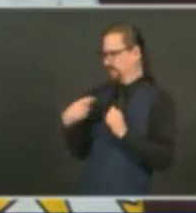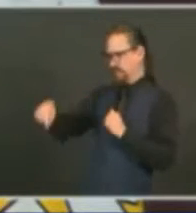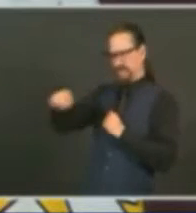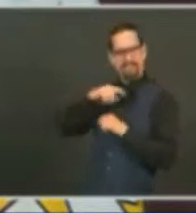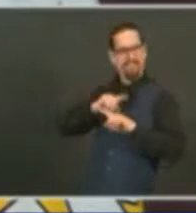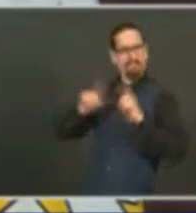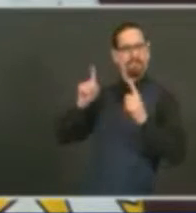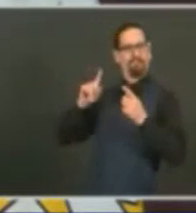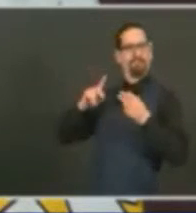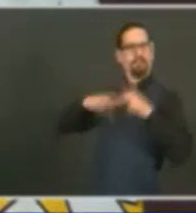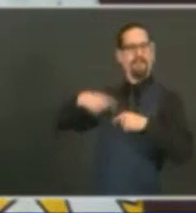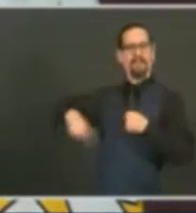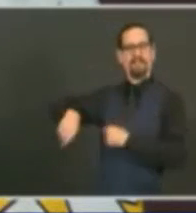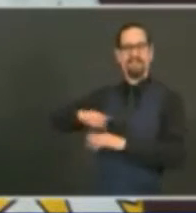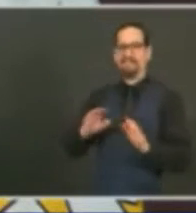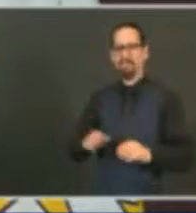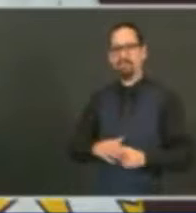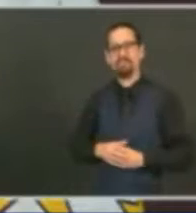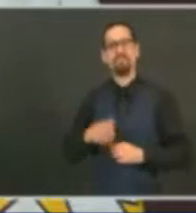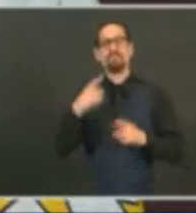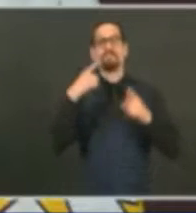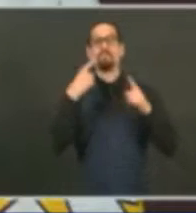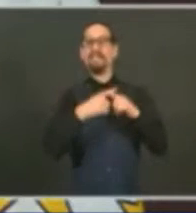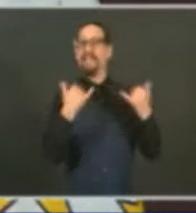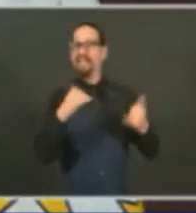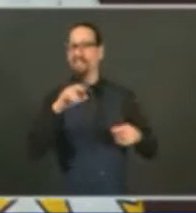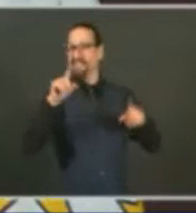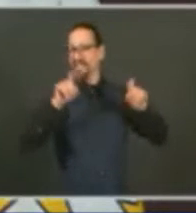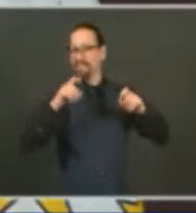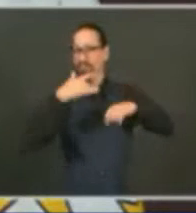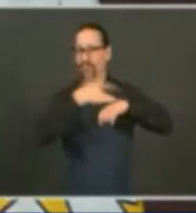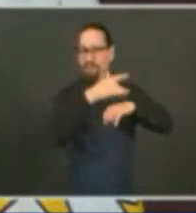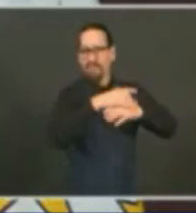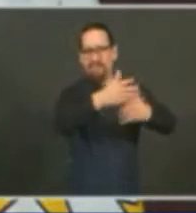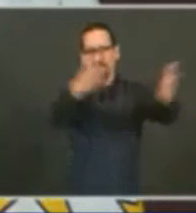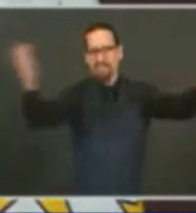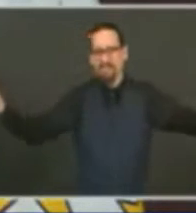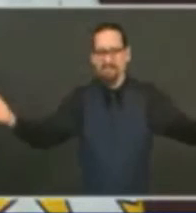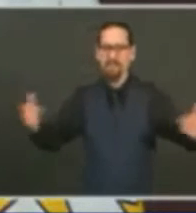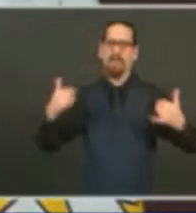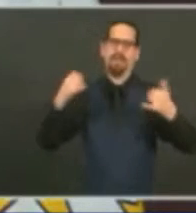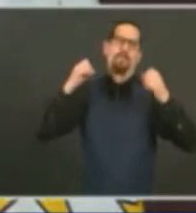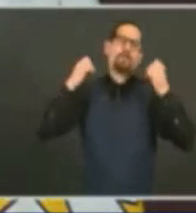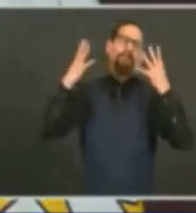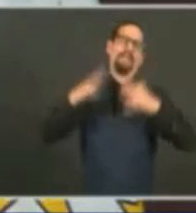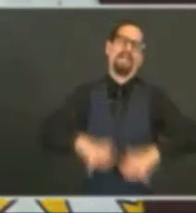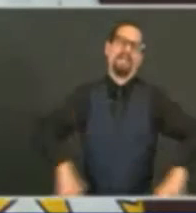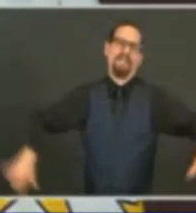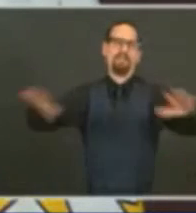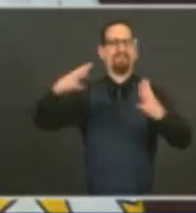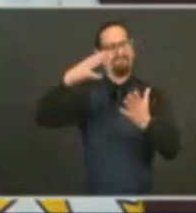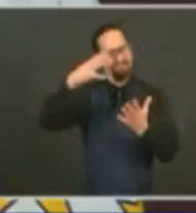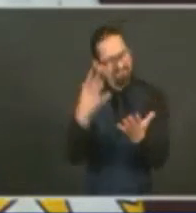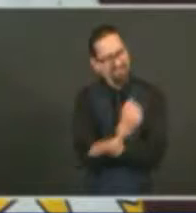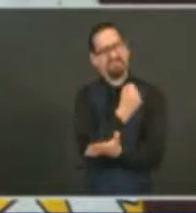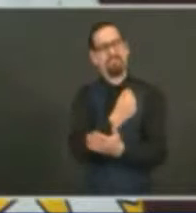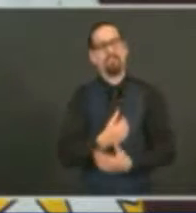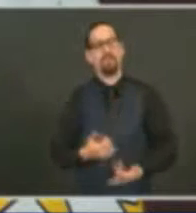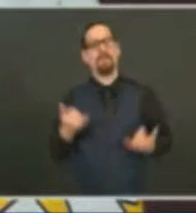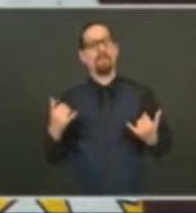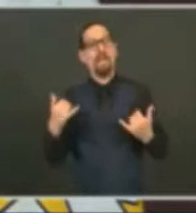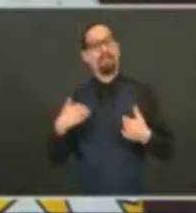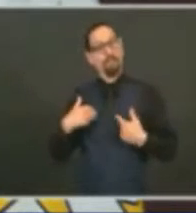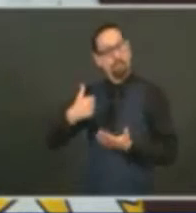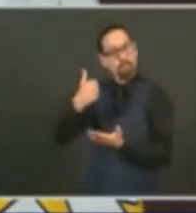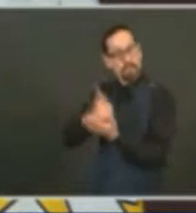the testing that's available. It's easy, showed it to you here, and access the treatment that's available. All are steps